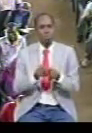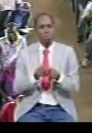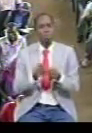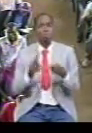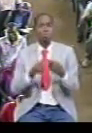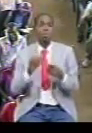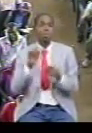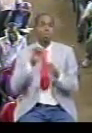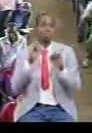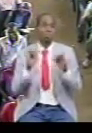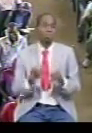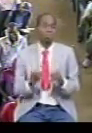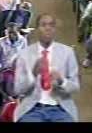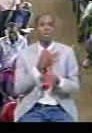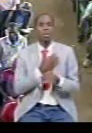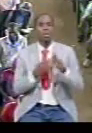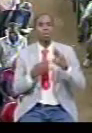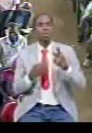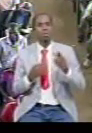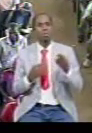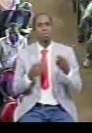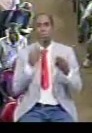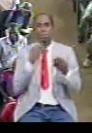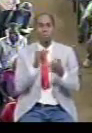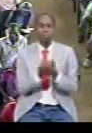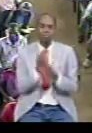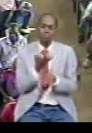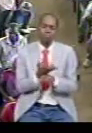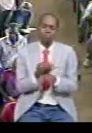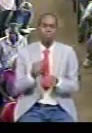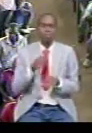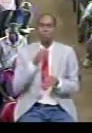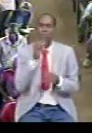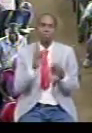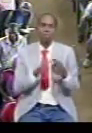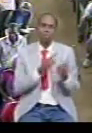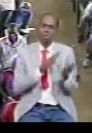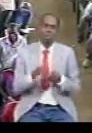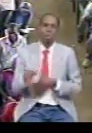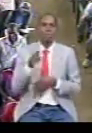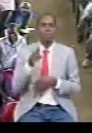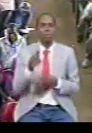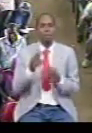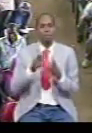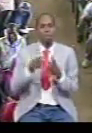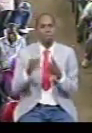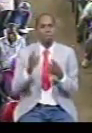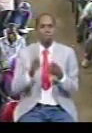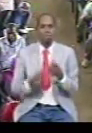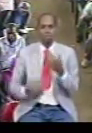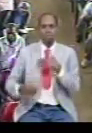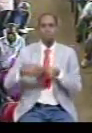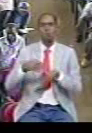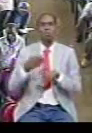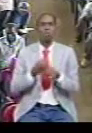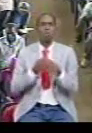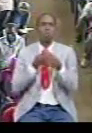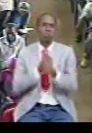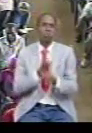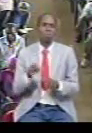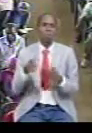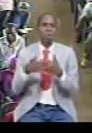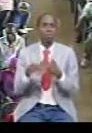Ruth said, entreat me not to leave thee, or to return from following after thee. For whither